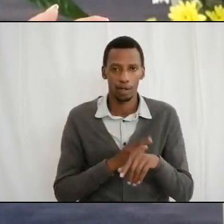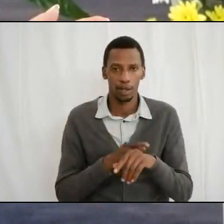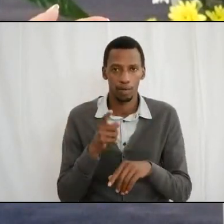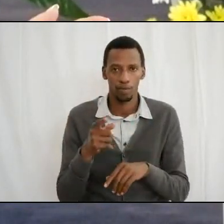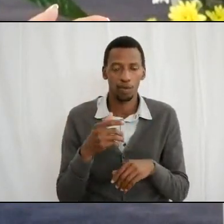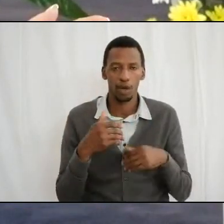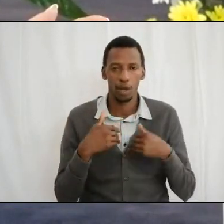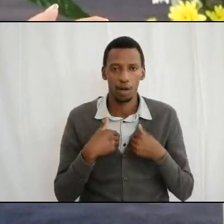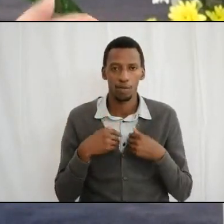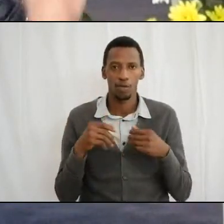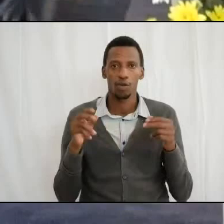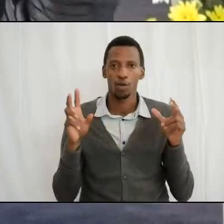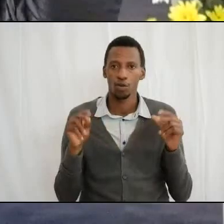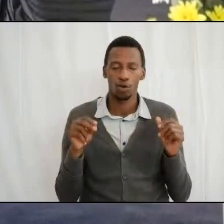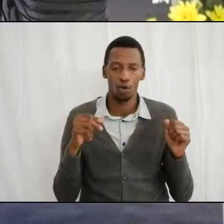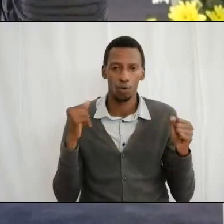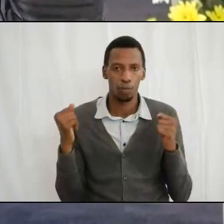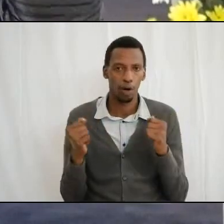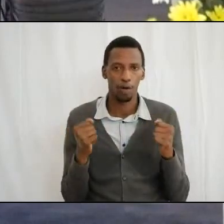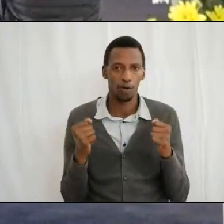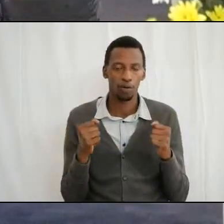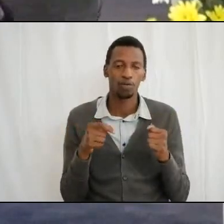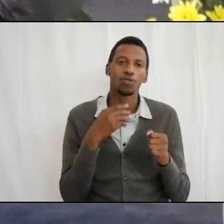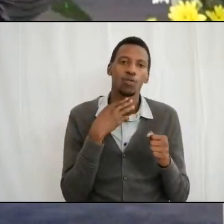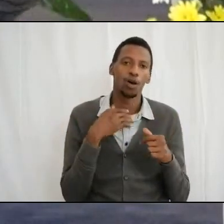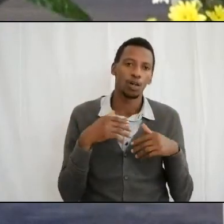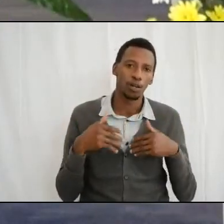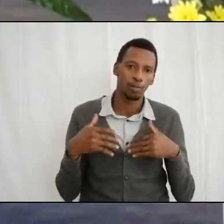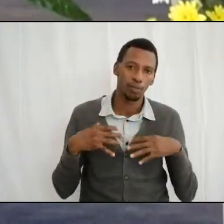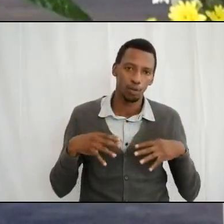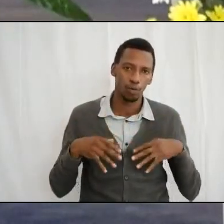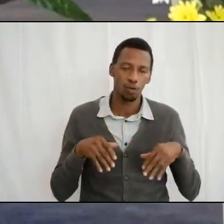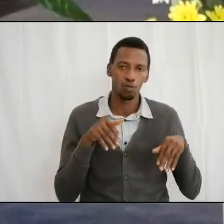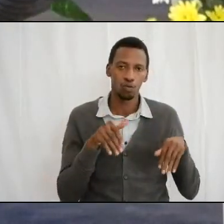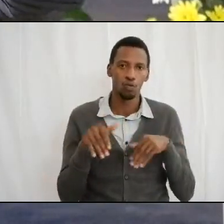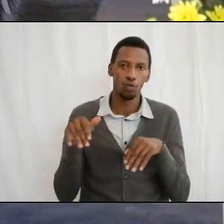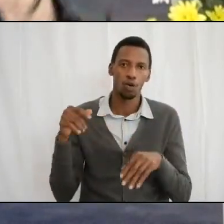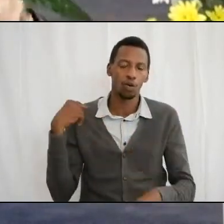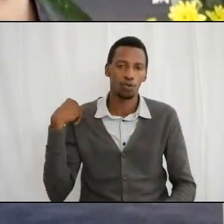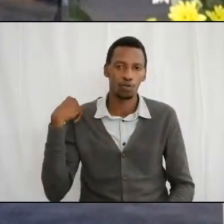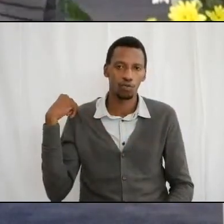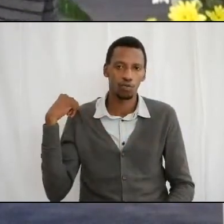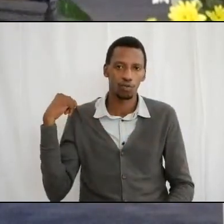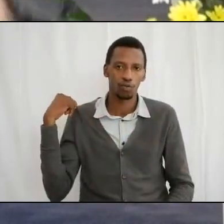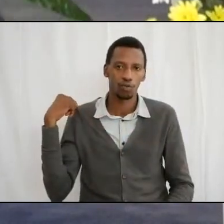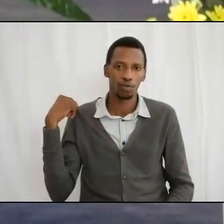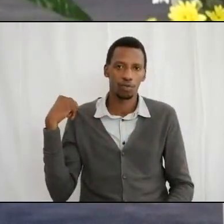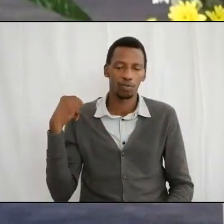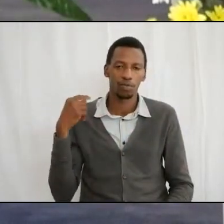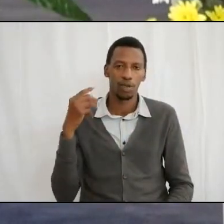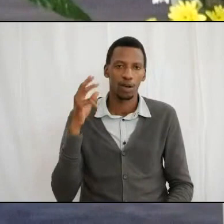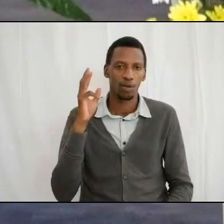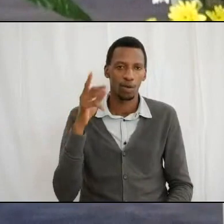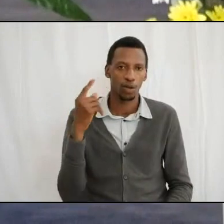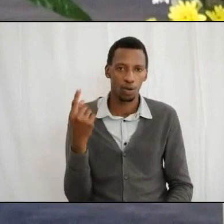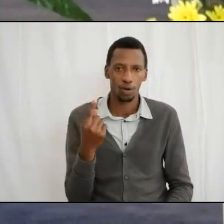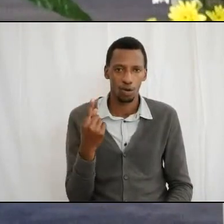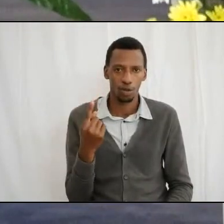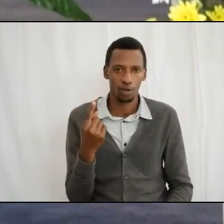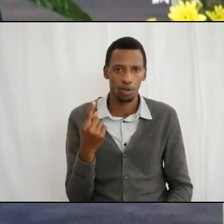have no power, when you want people to follow you voluntarily, they will only do